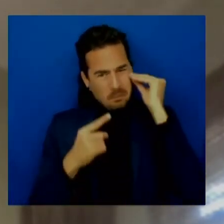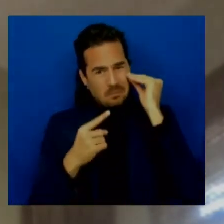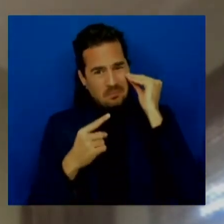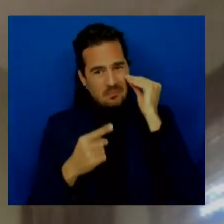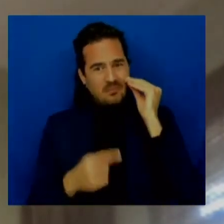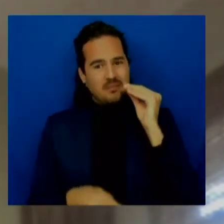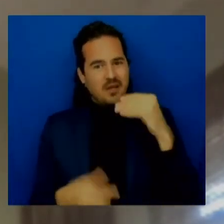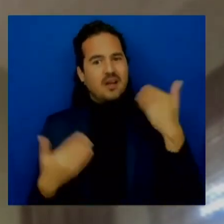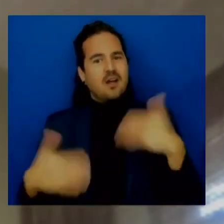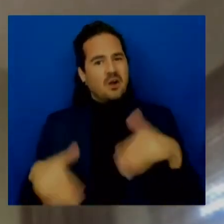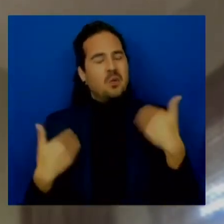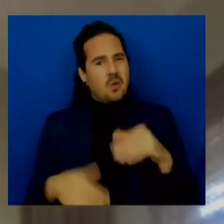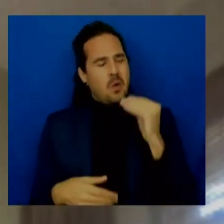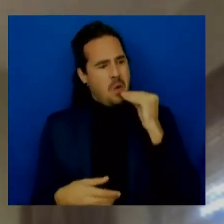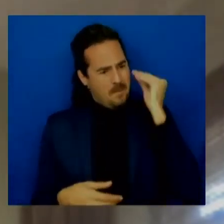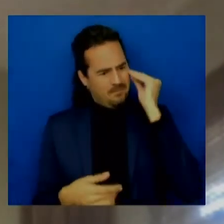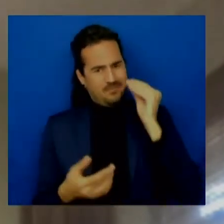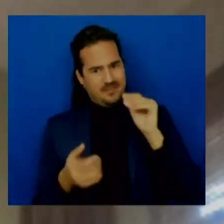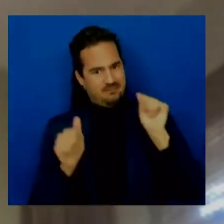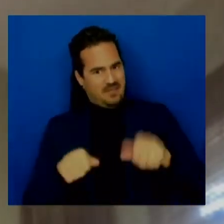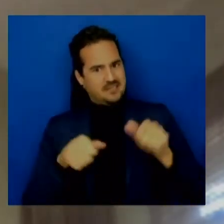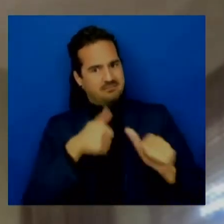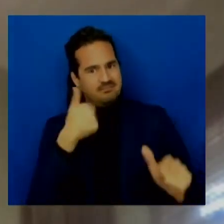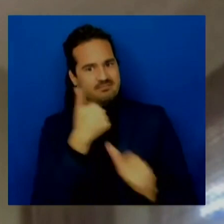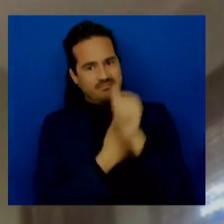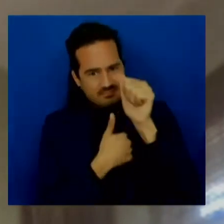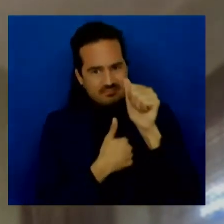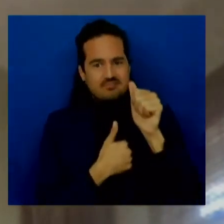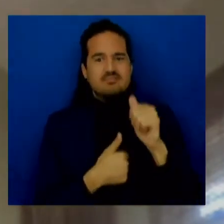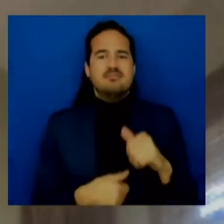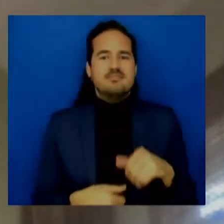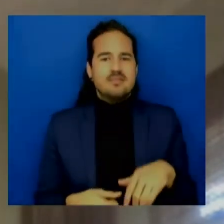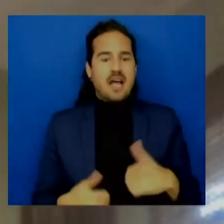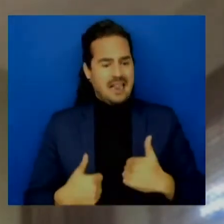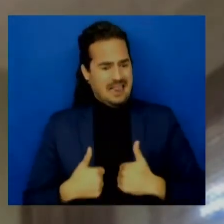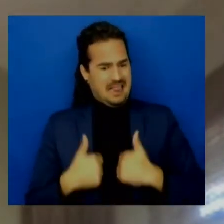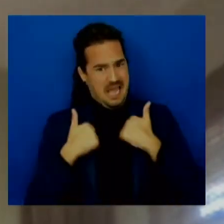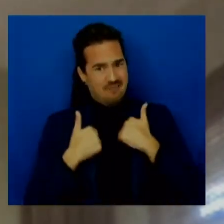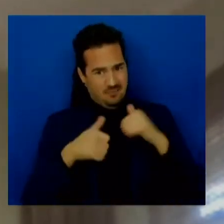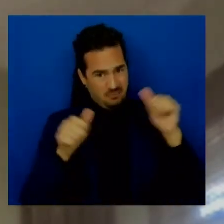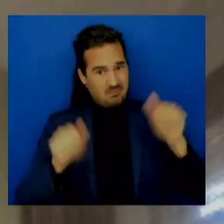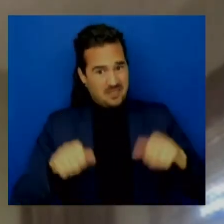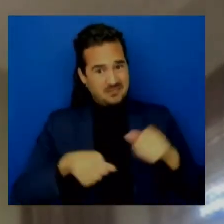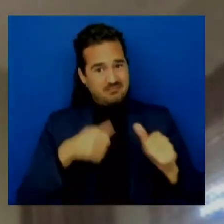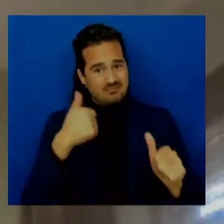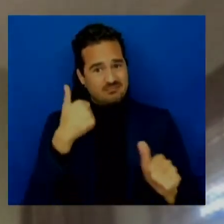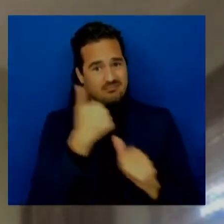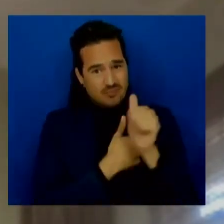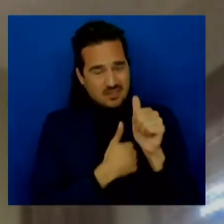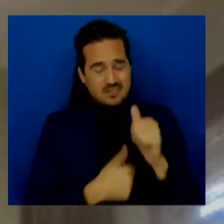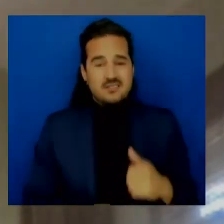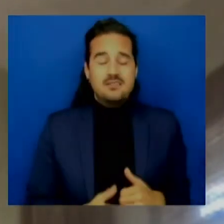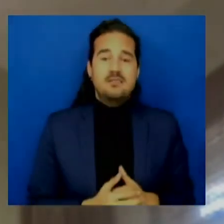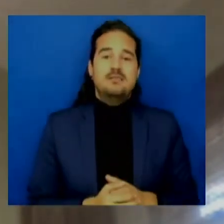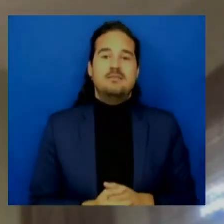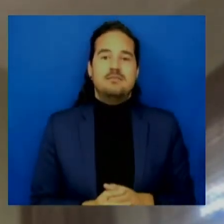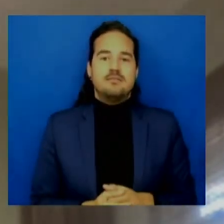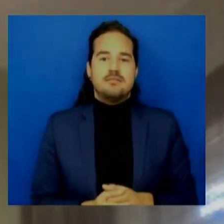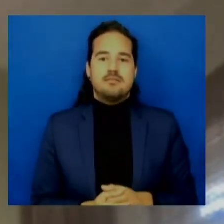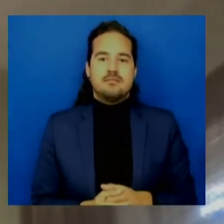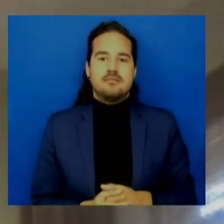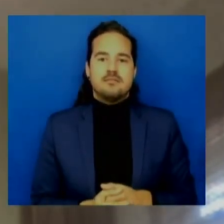not a release. Nevertheless, based on what we were able to do, I'm hopeful we will have more success for the long